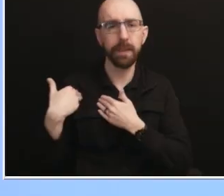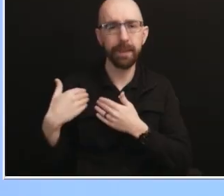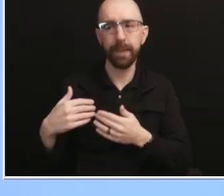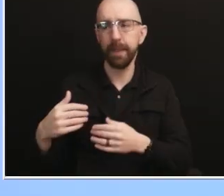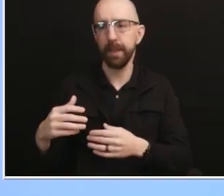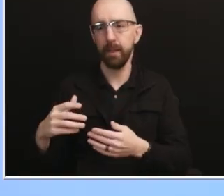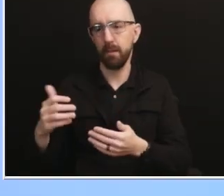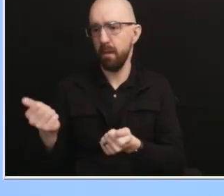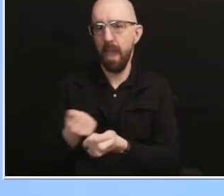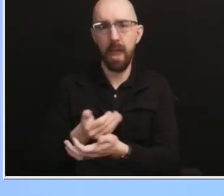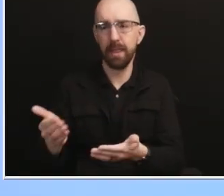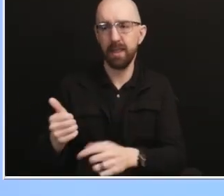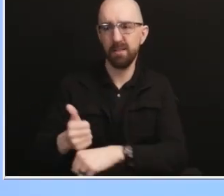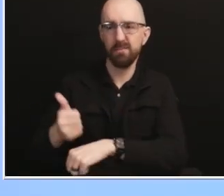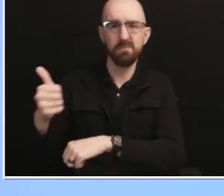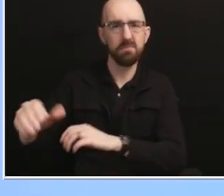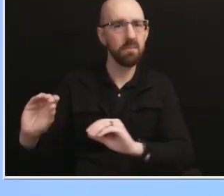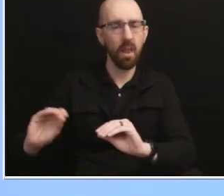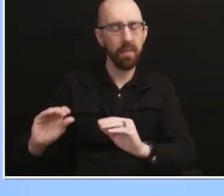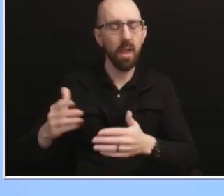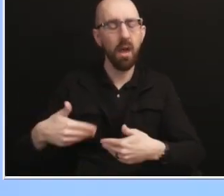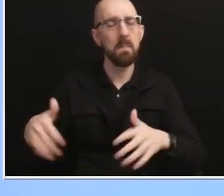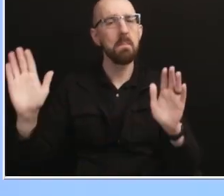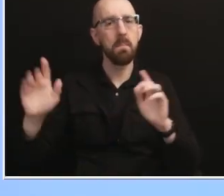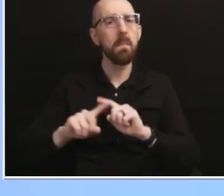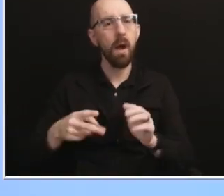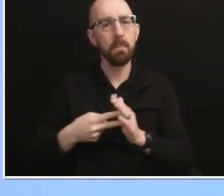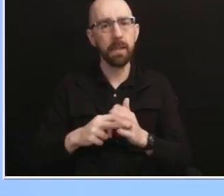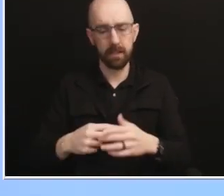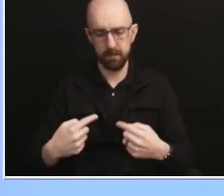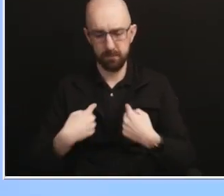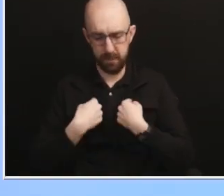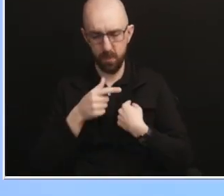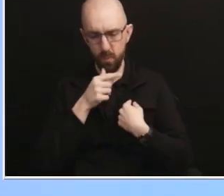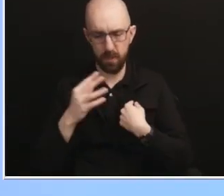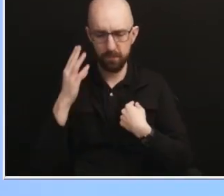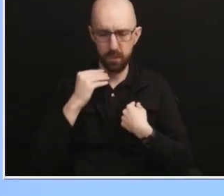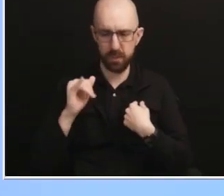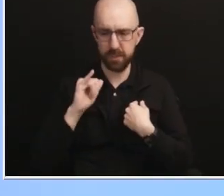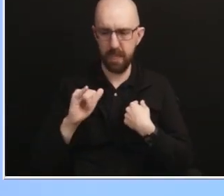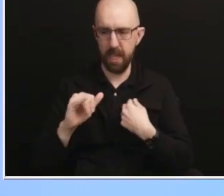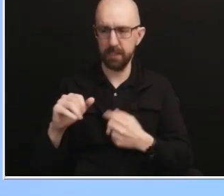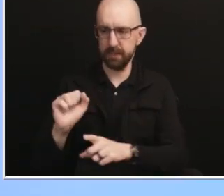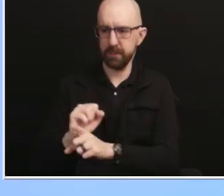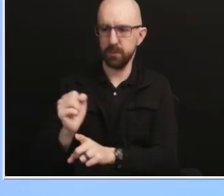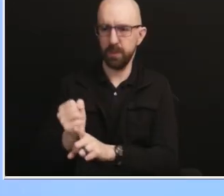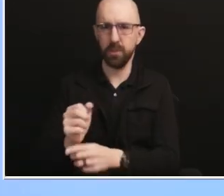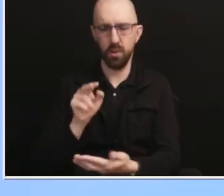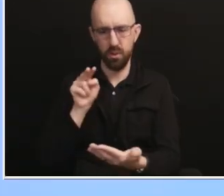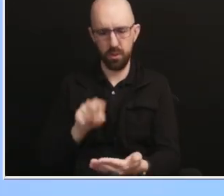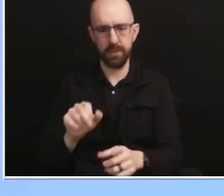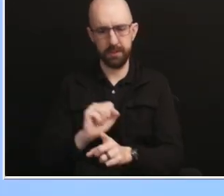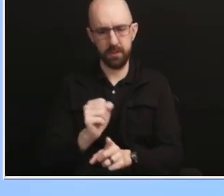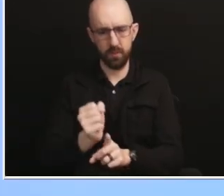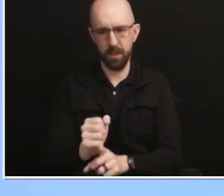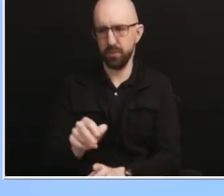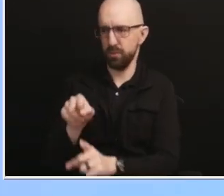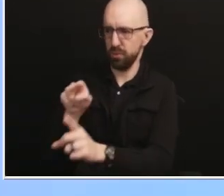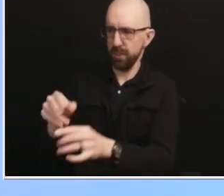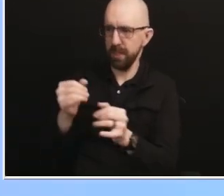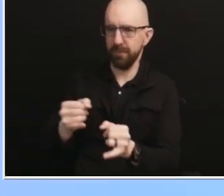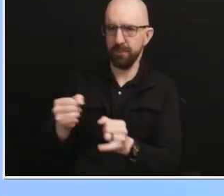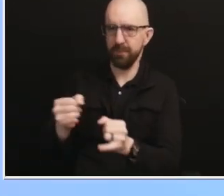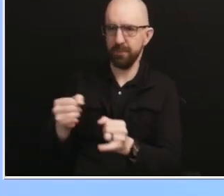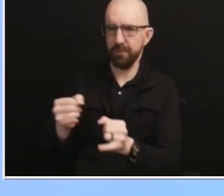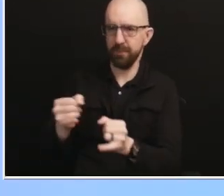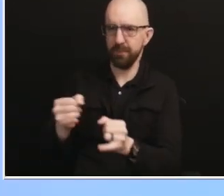but it means instead for you as the individual that's been wronged to be able to look at the situation, look at the individual, see them as more than this